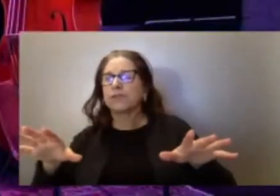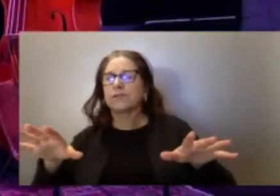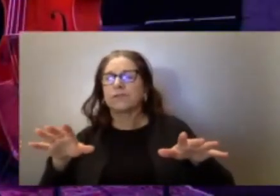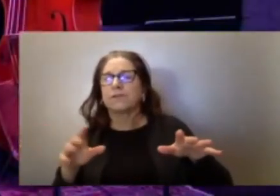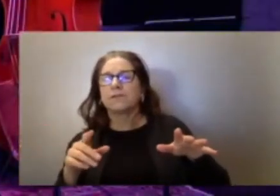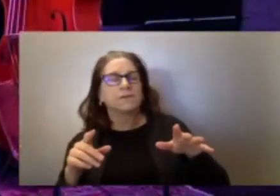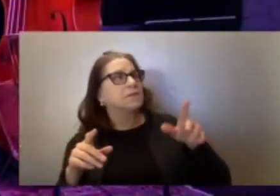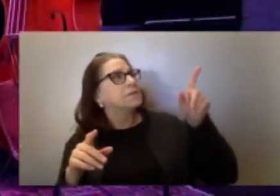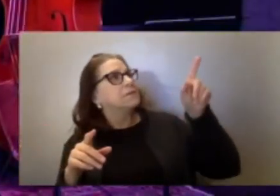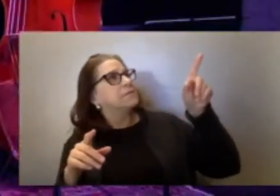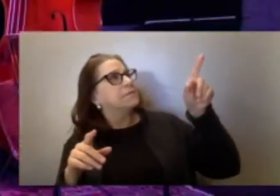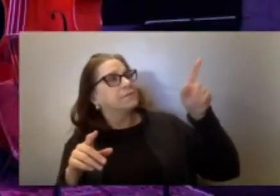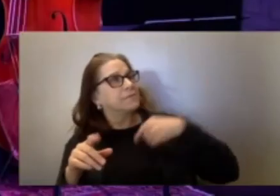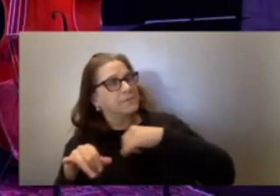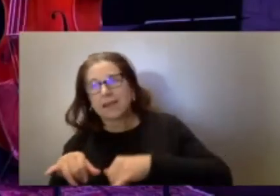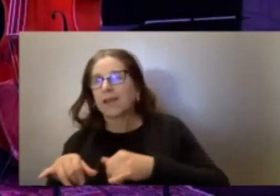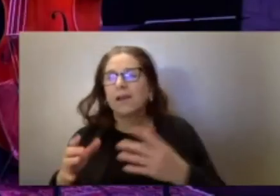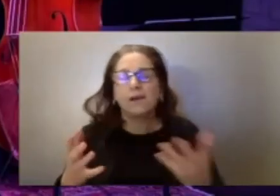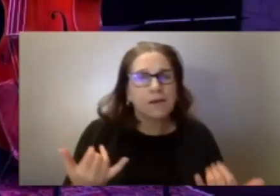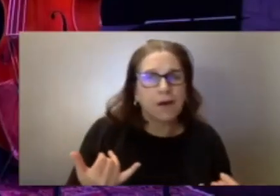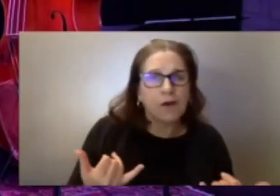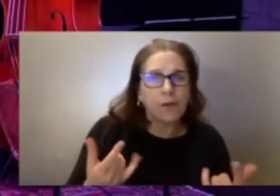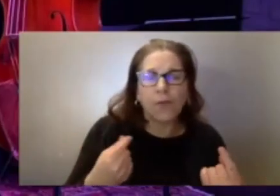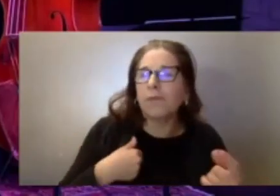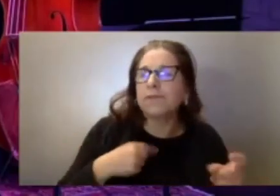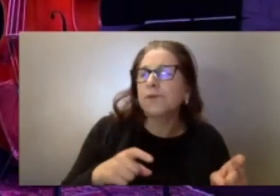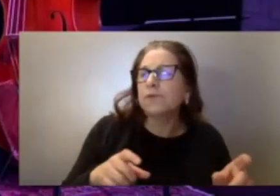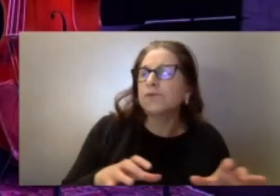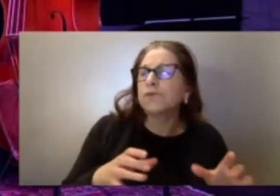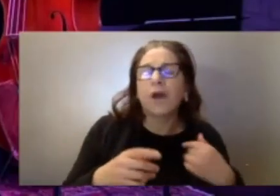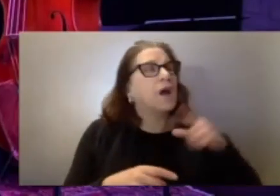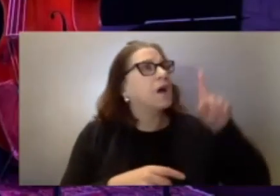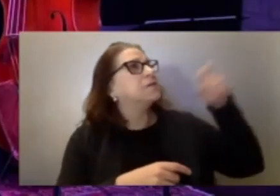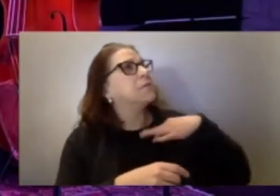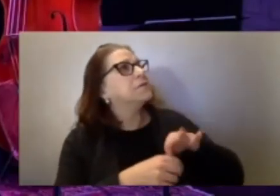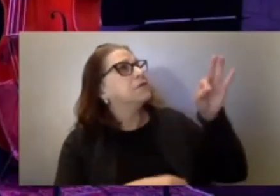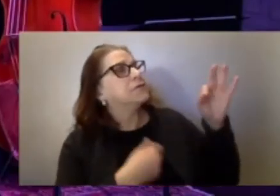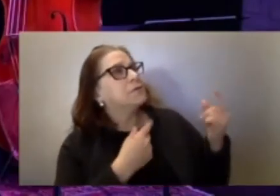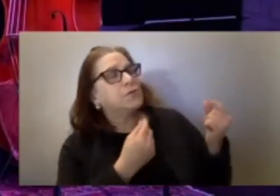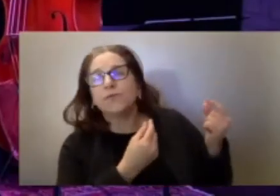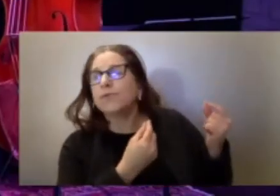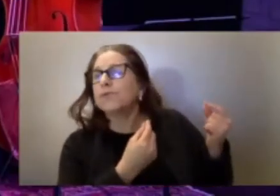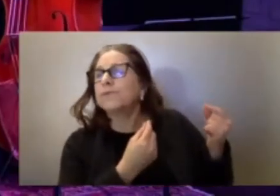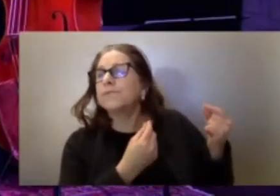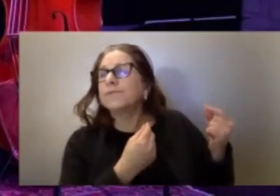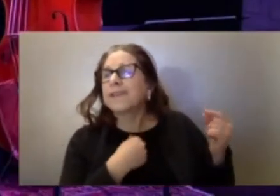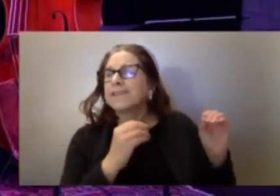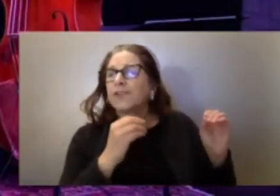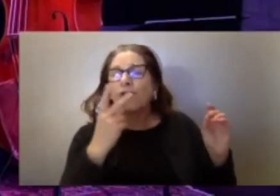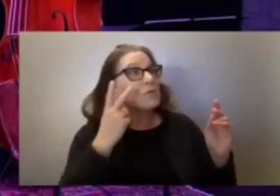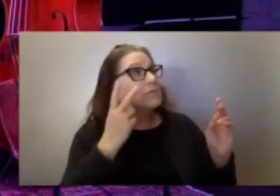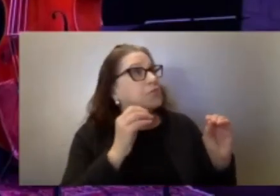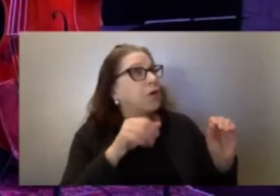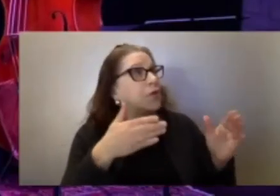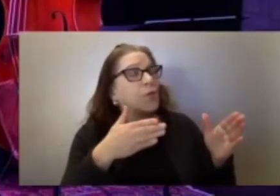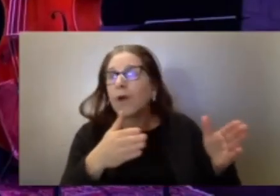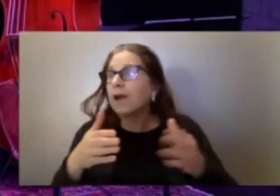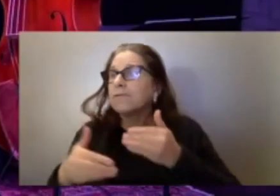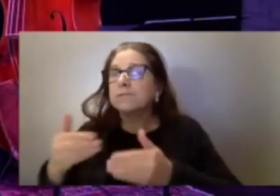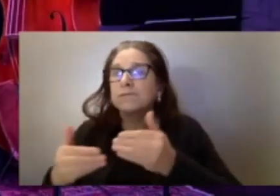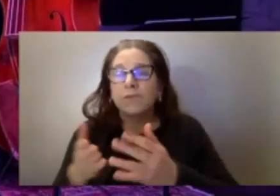ask my spirit. I can see no other way to proceed through the story. My spirit responds, you know what to